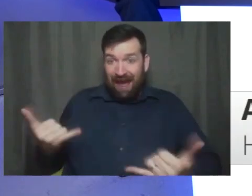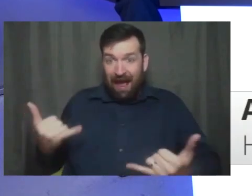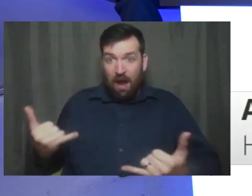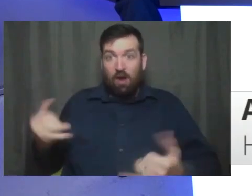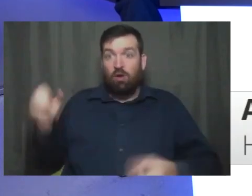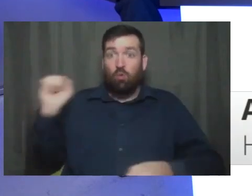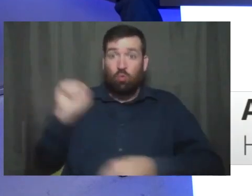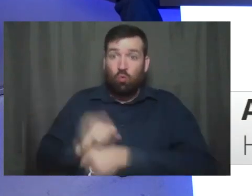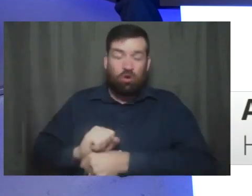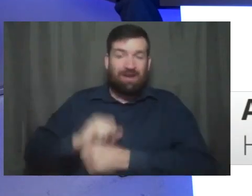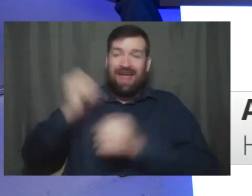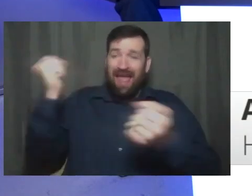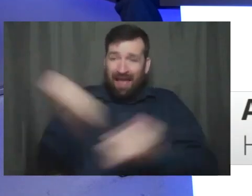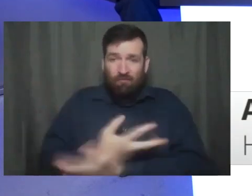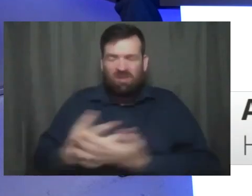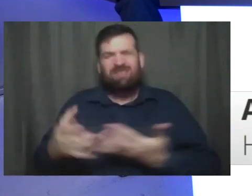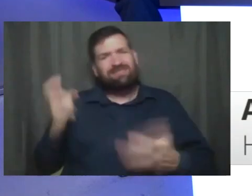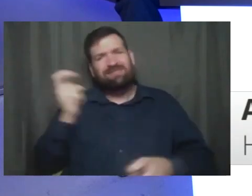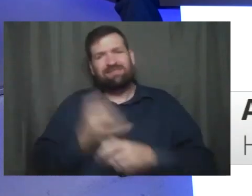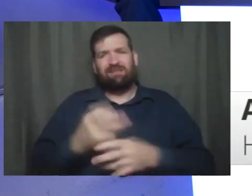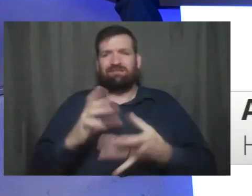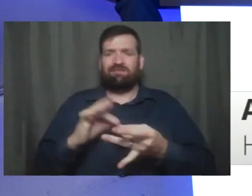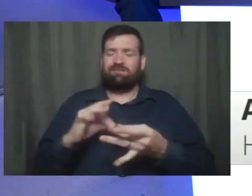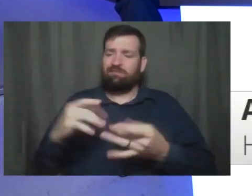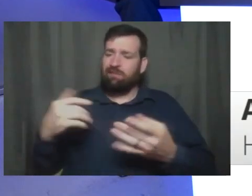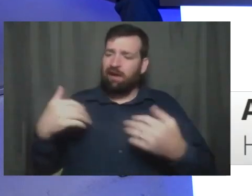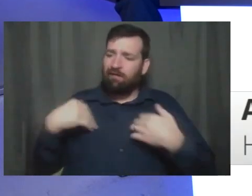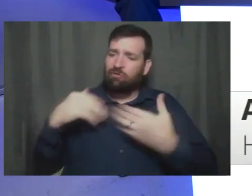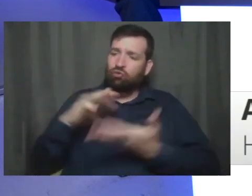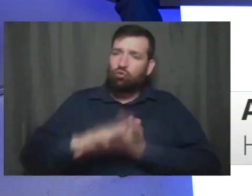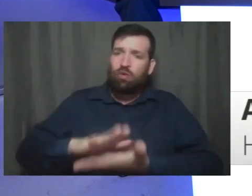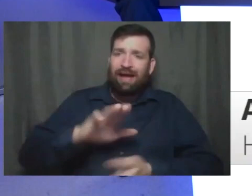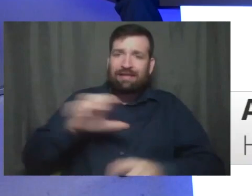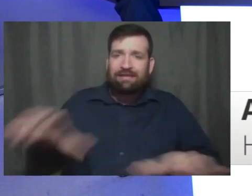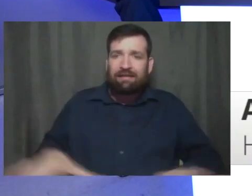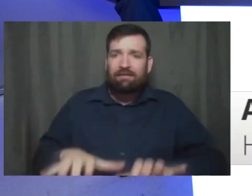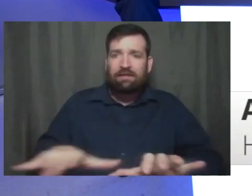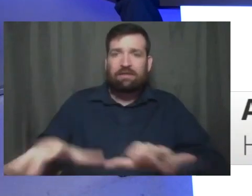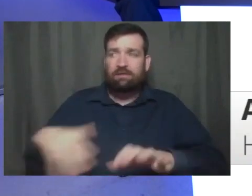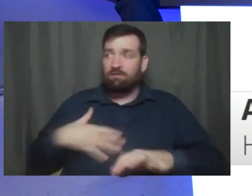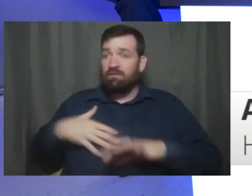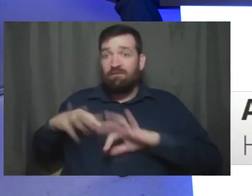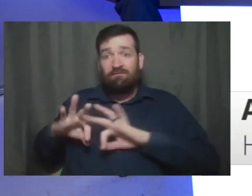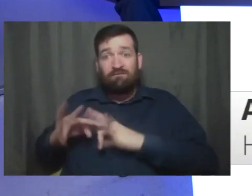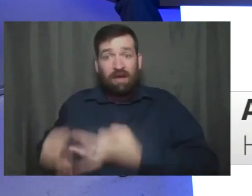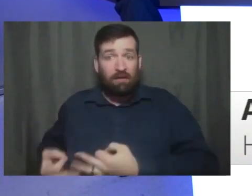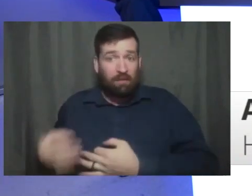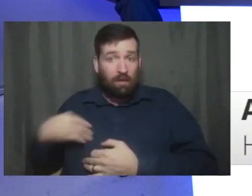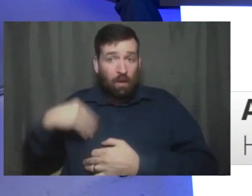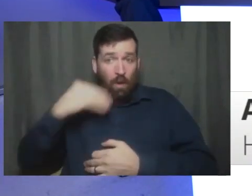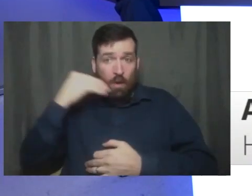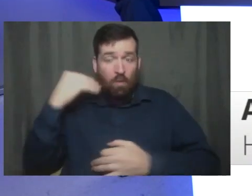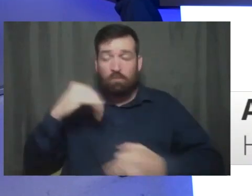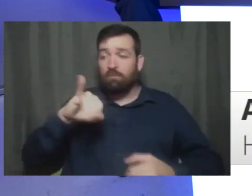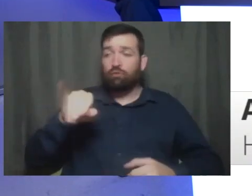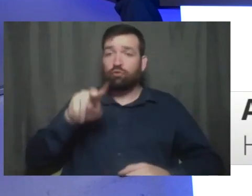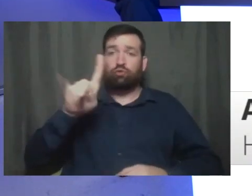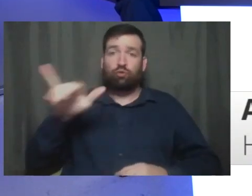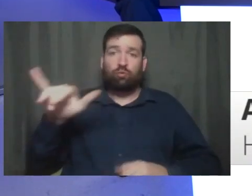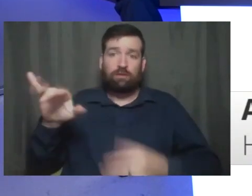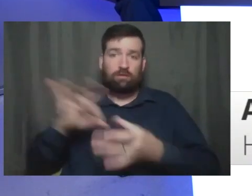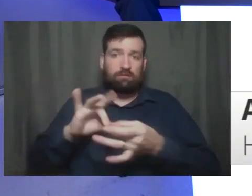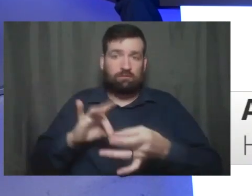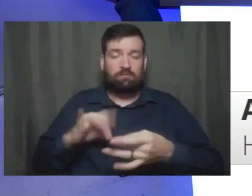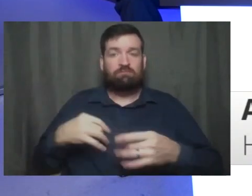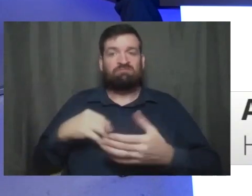say, I've got a family at home, or I've got to get to school activities, or my family comes first. Judy says, I'm a teacher. It's taken me 30